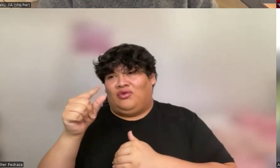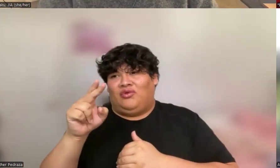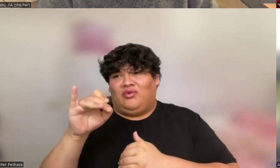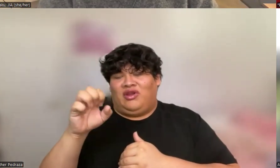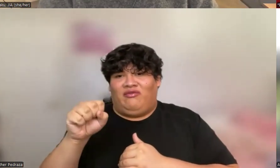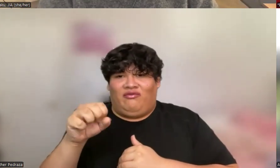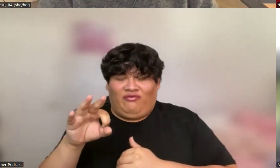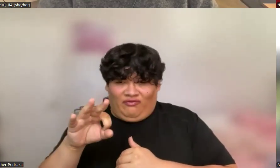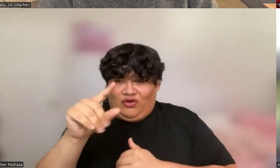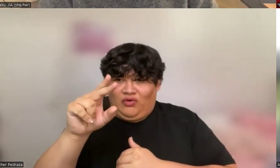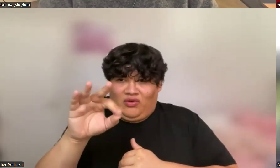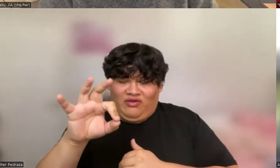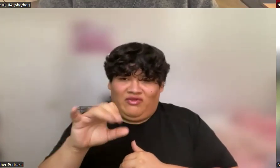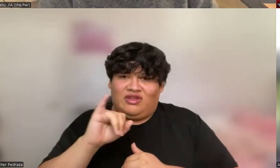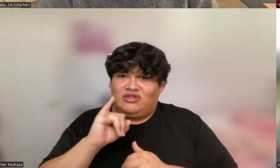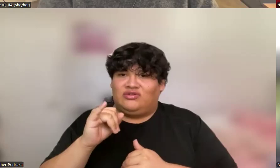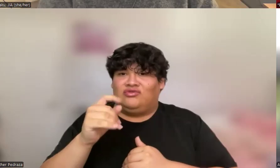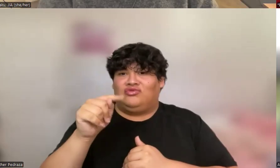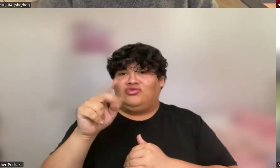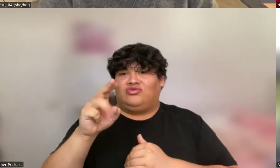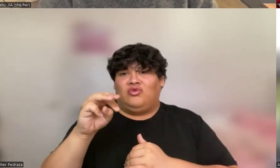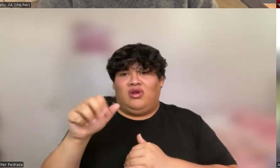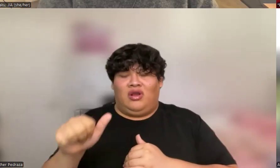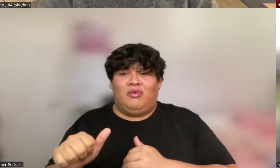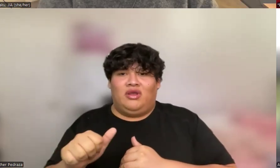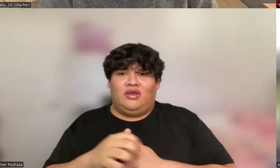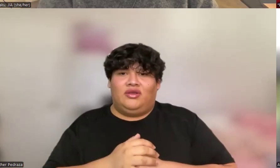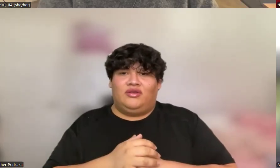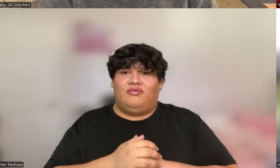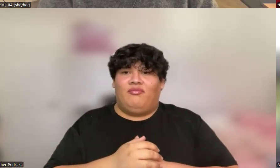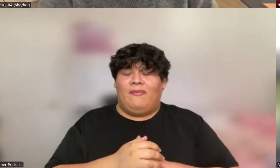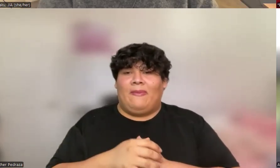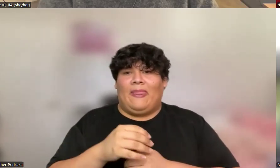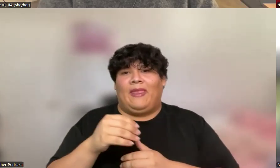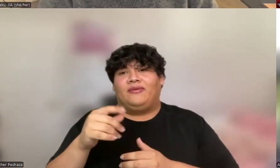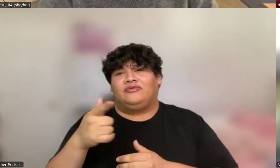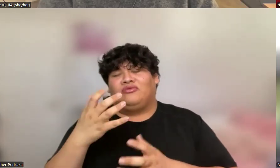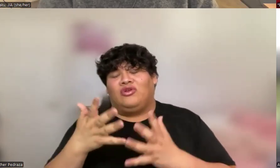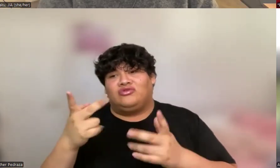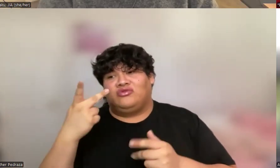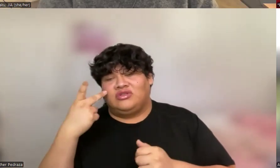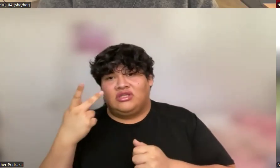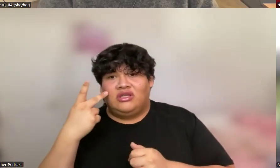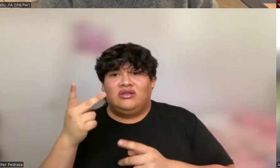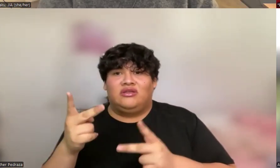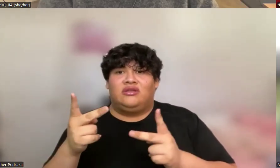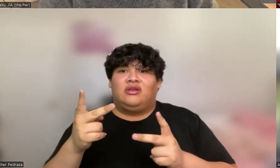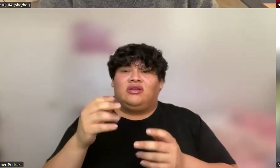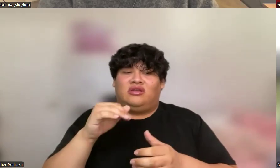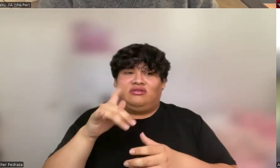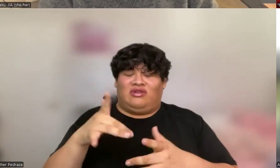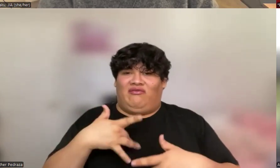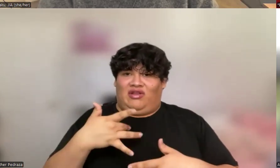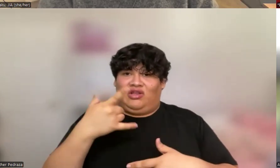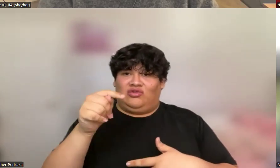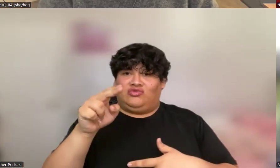and that perhaps in that age bucket, what we're also seeing is people that are enduring trauma from